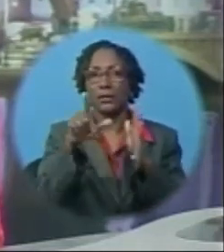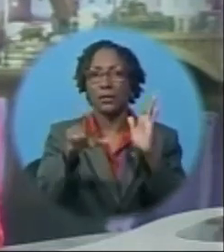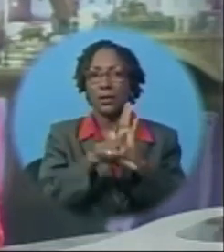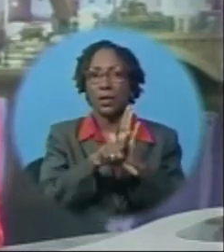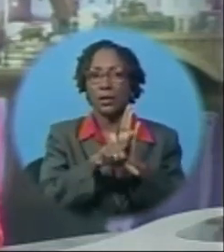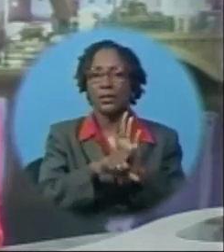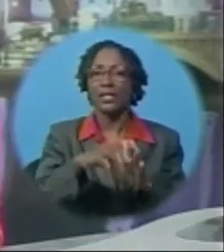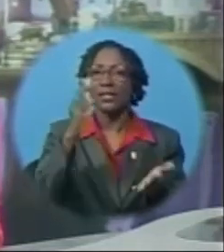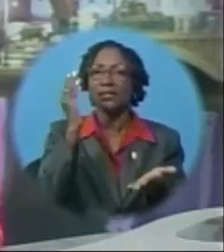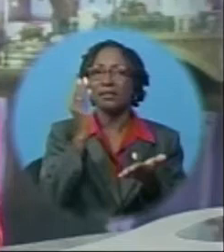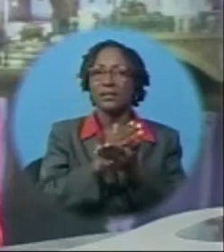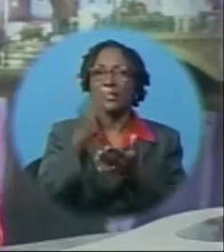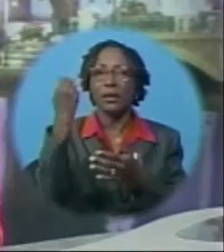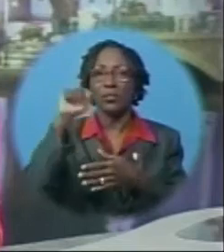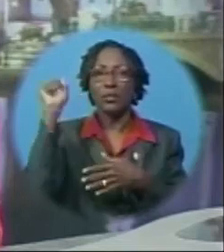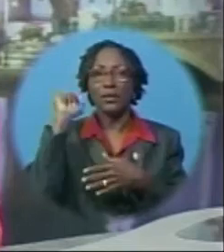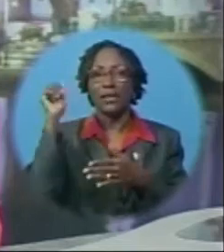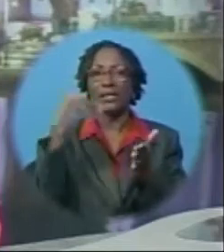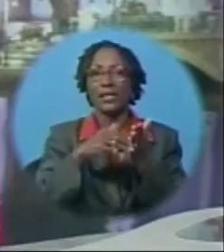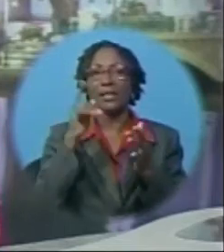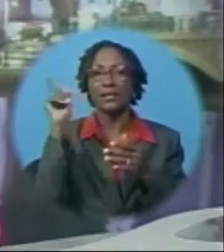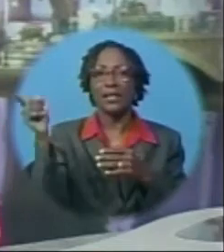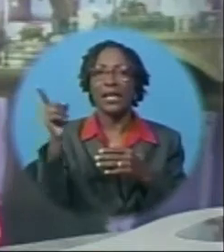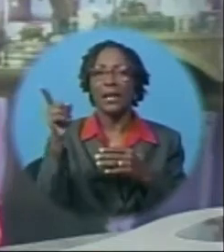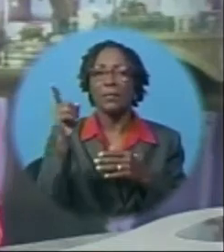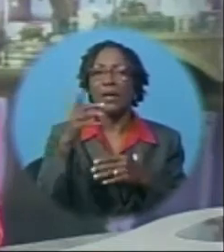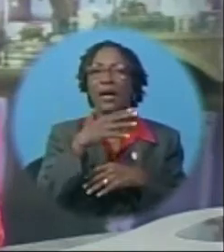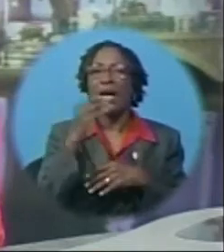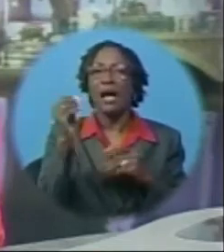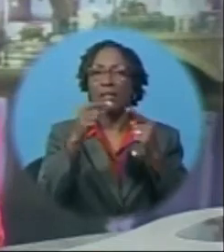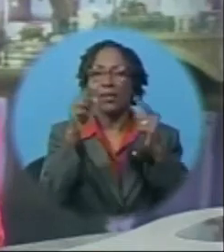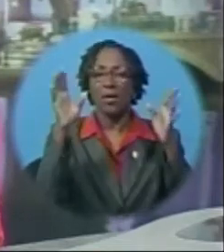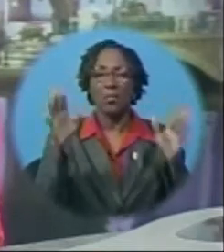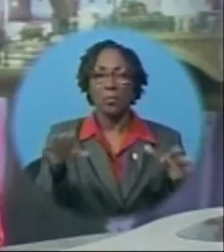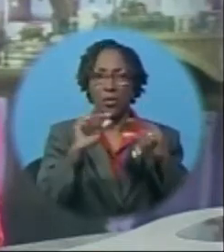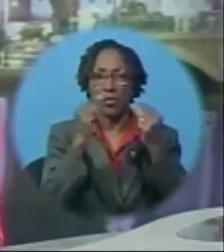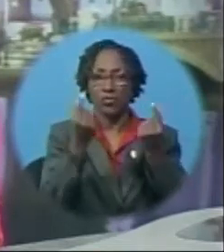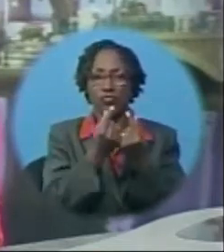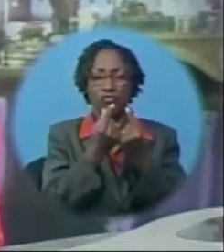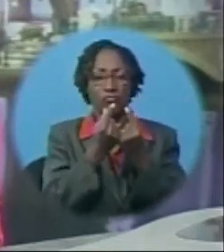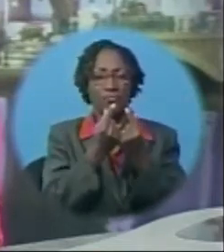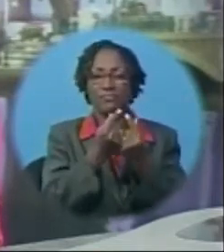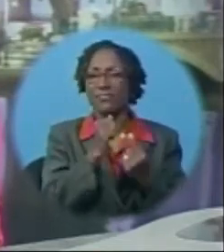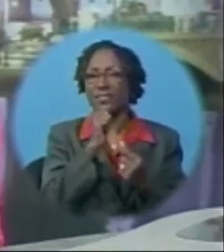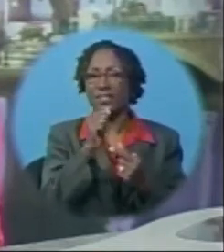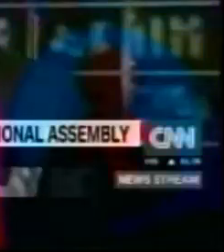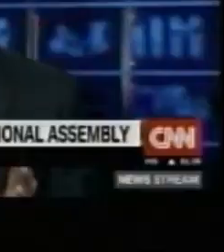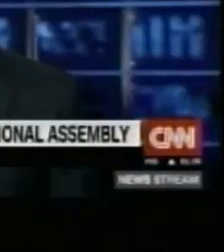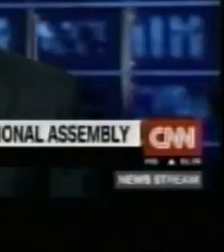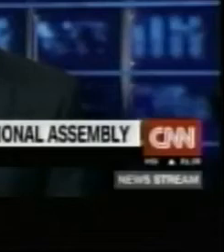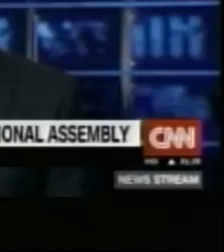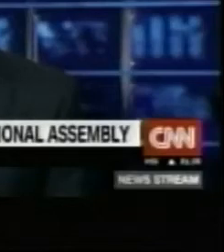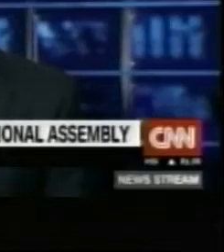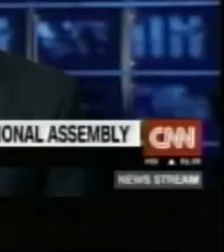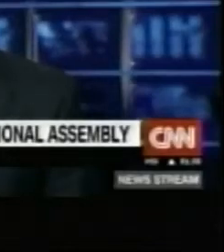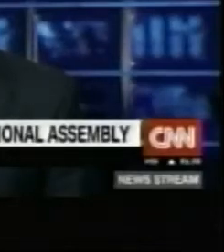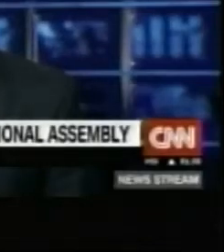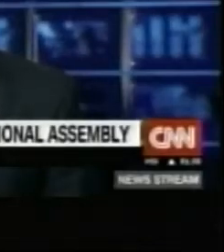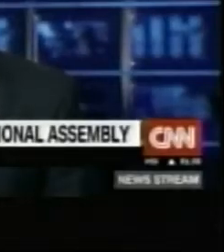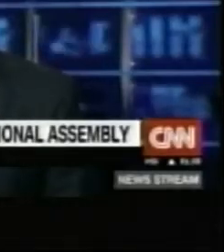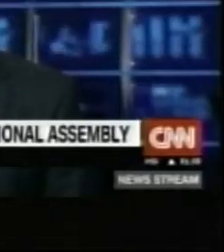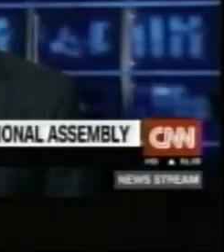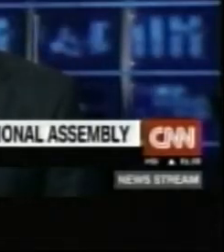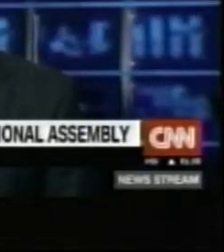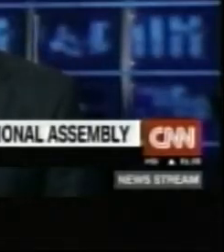But the plan was quickly rejected by his opponents as an attempt to avoid elections. It was a stunning move that the